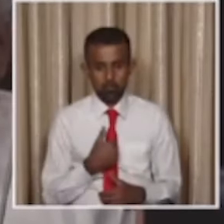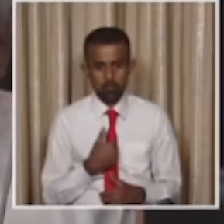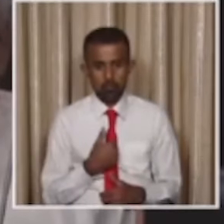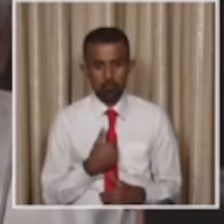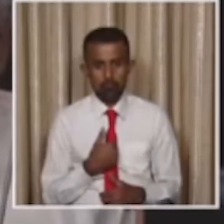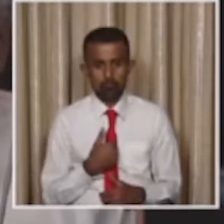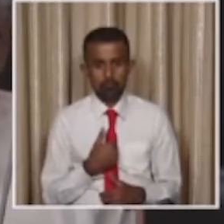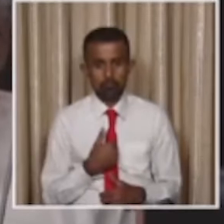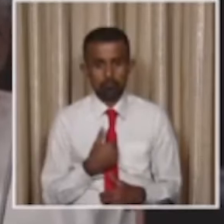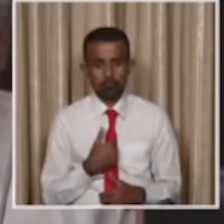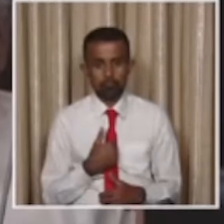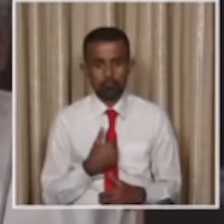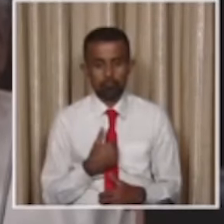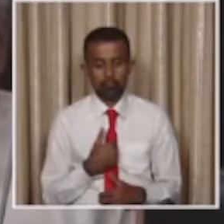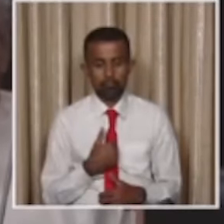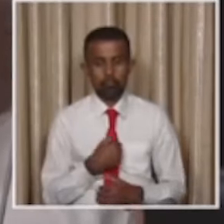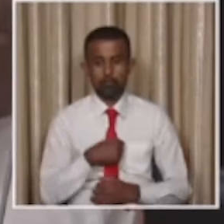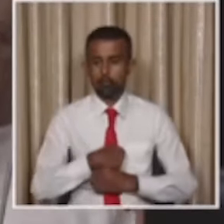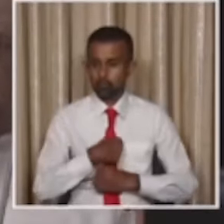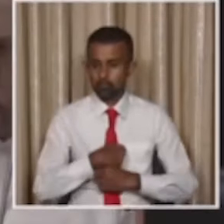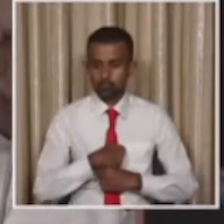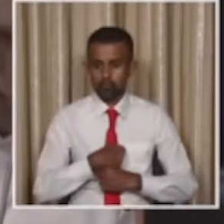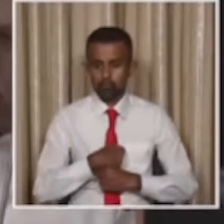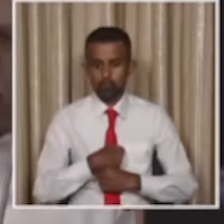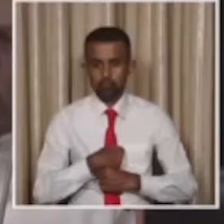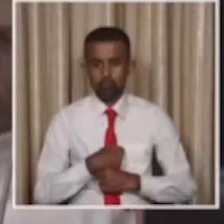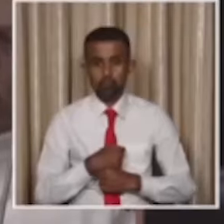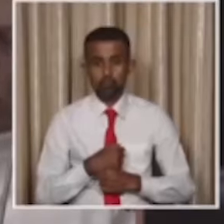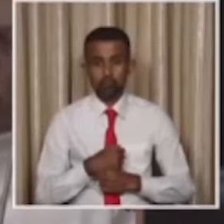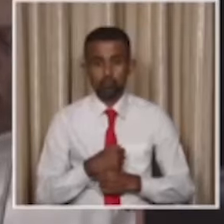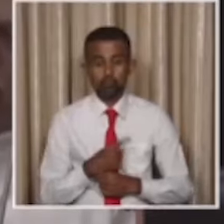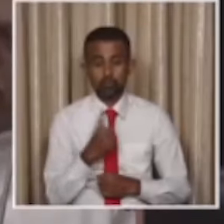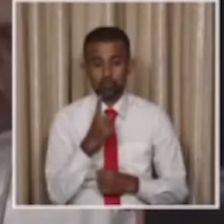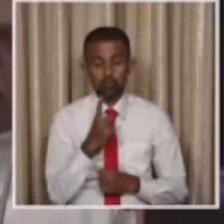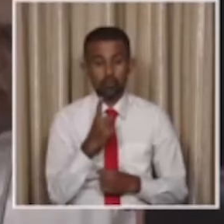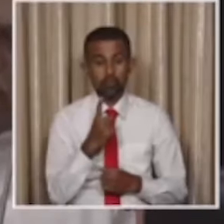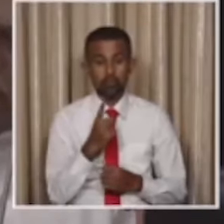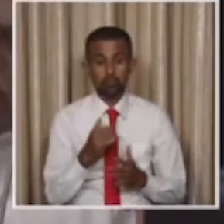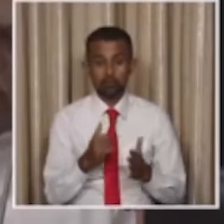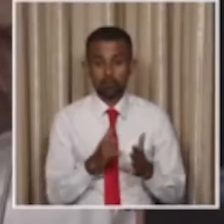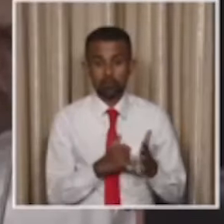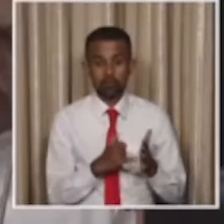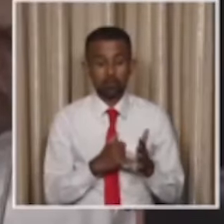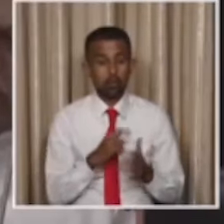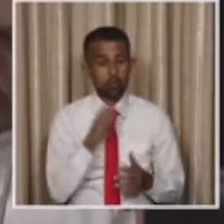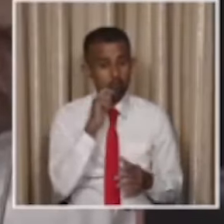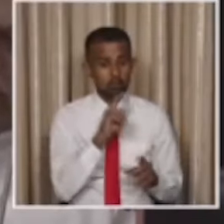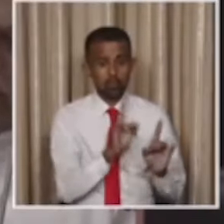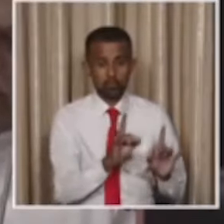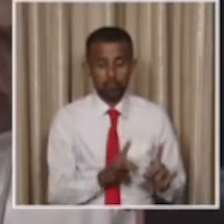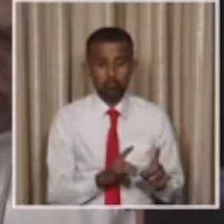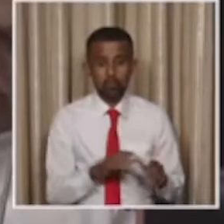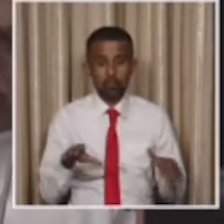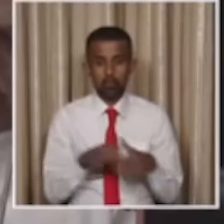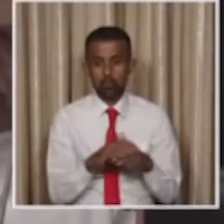for same-sex marriages or mixed these things or anything. We have only stuck to the decision. So if a Supreme